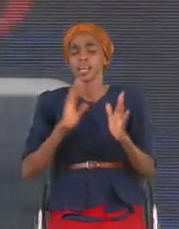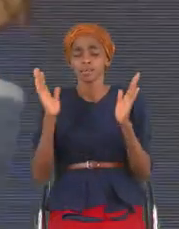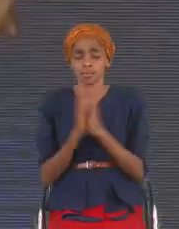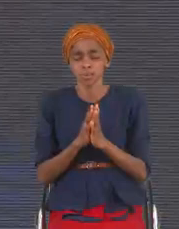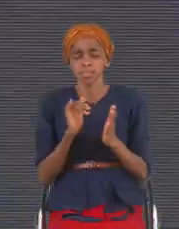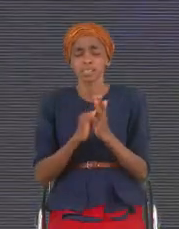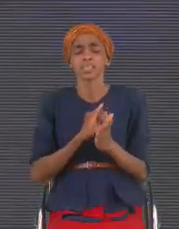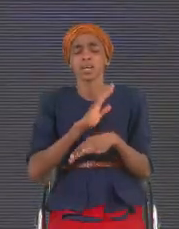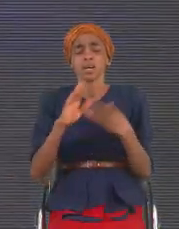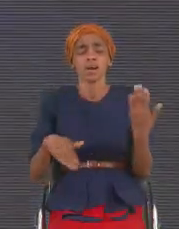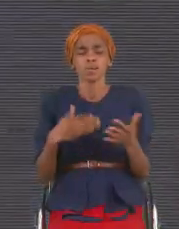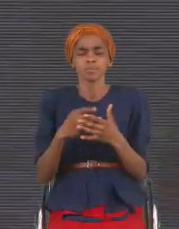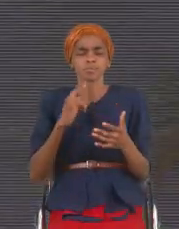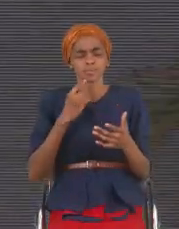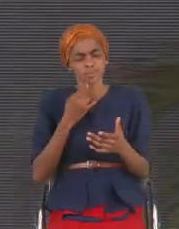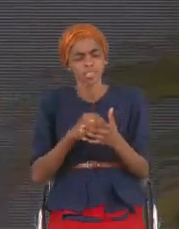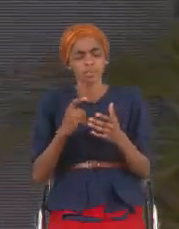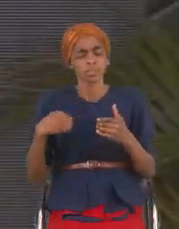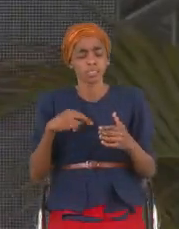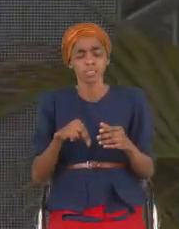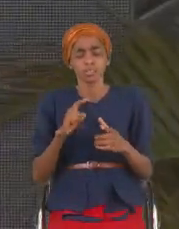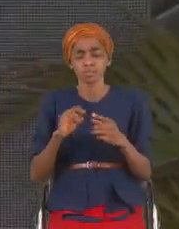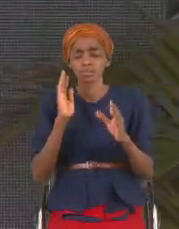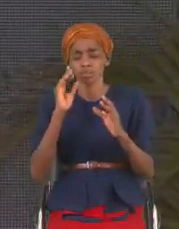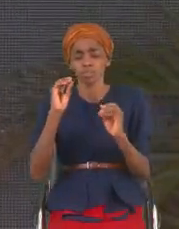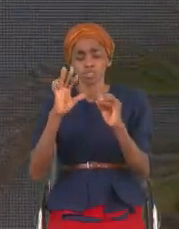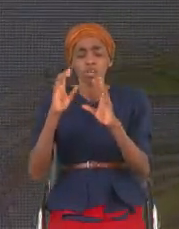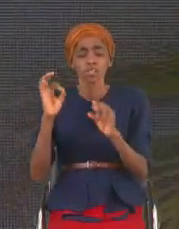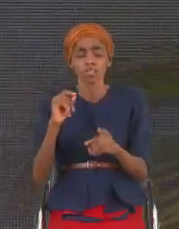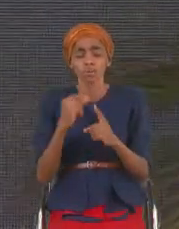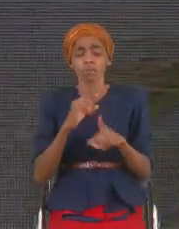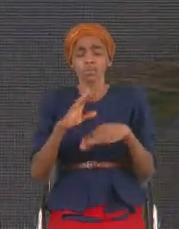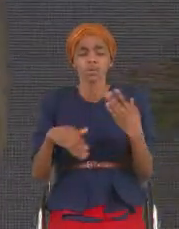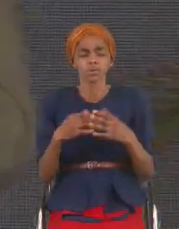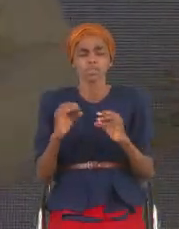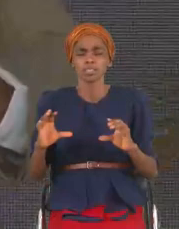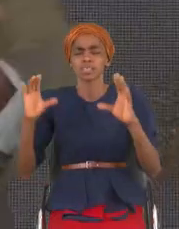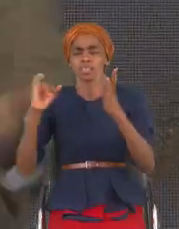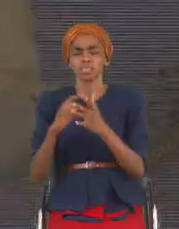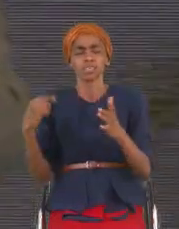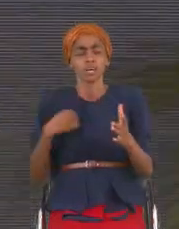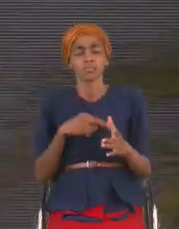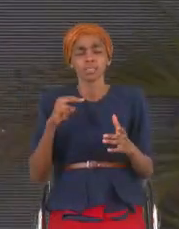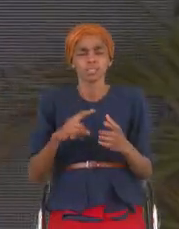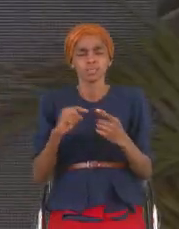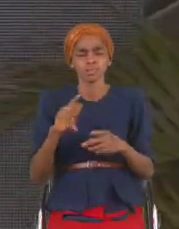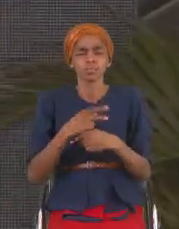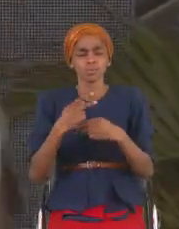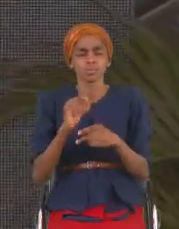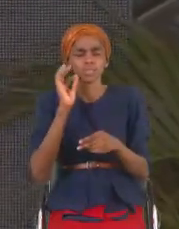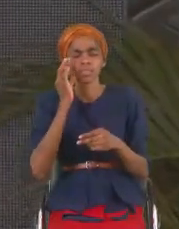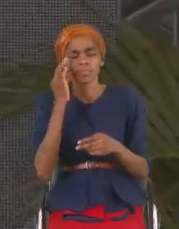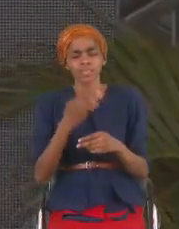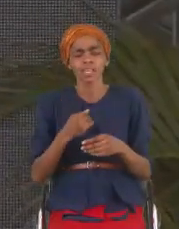the diligence we need to teach your word, and I pray all the dedication we need to produce fruit and